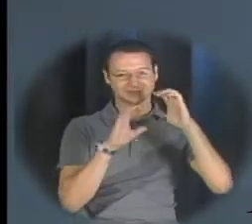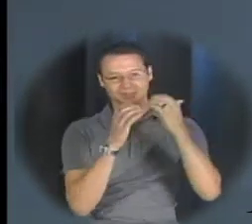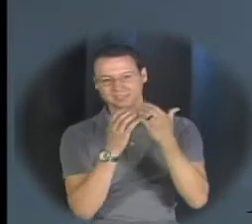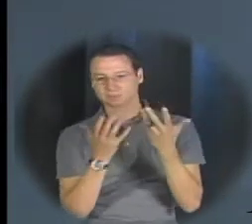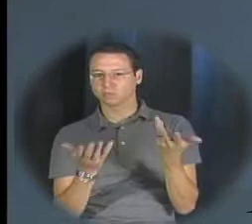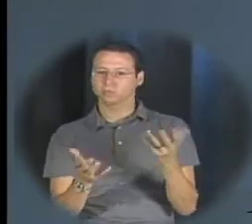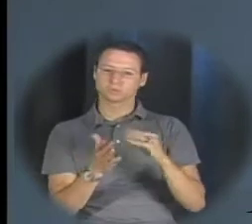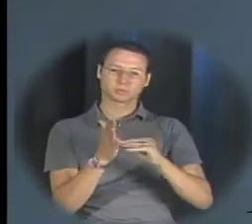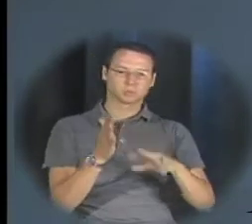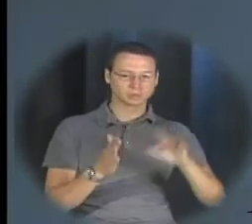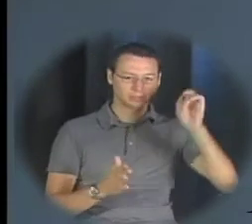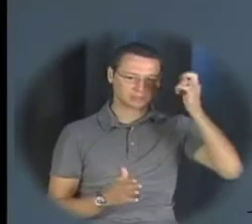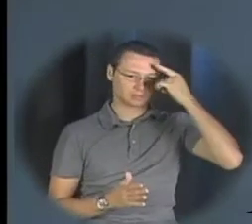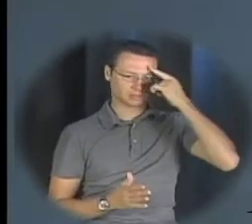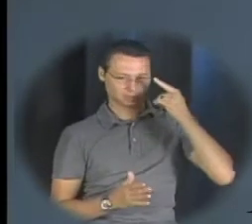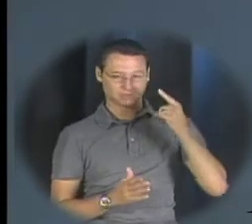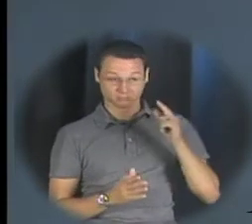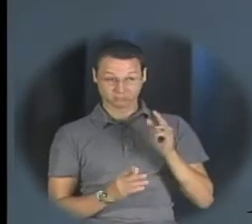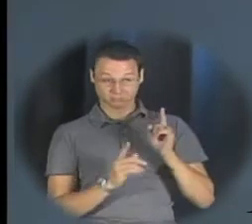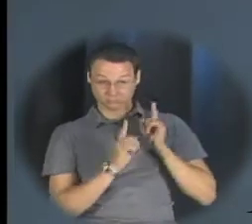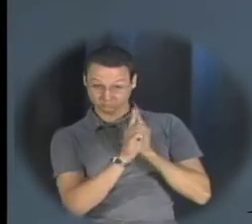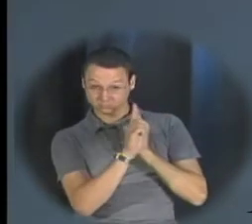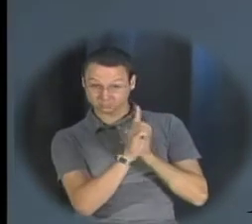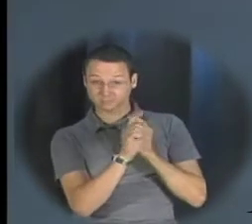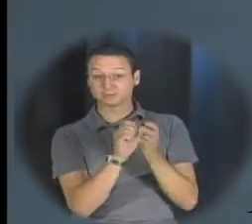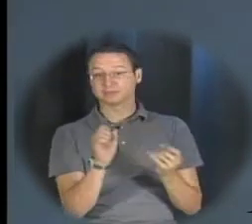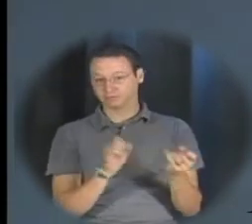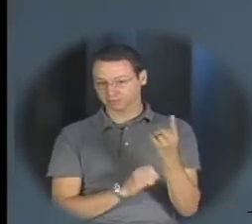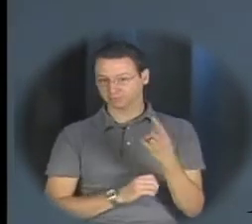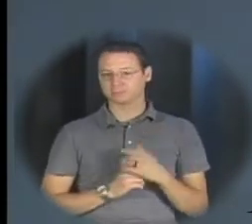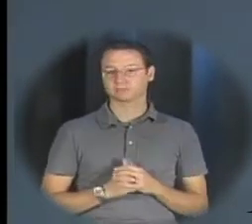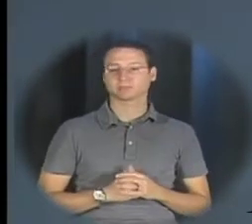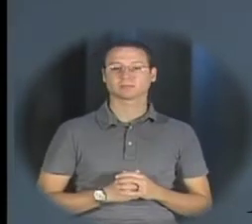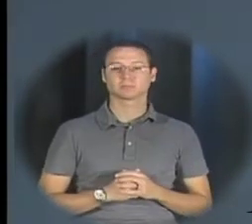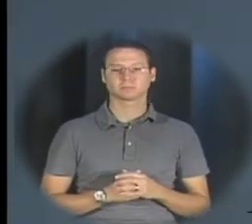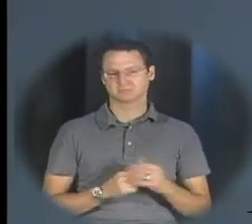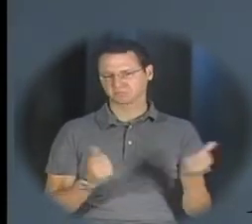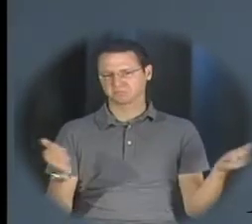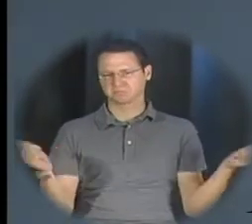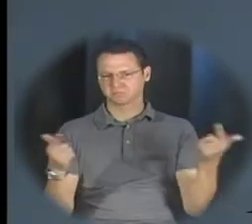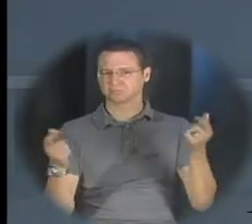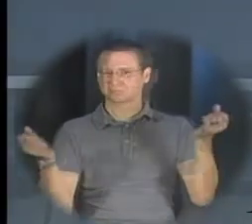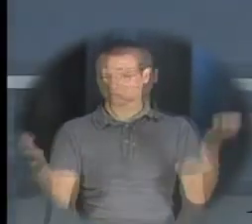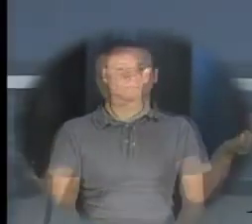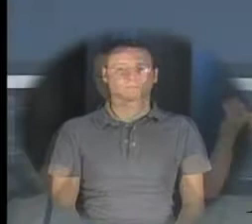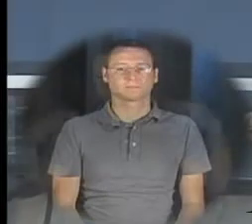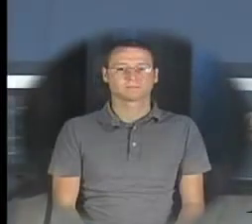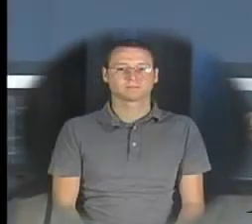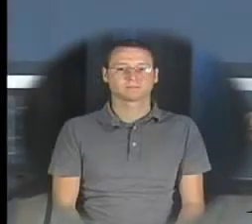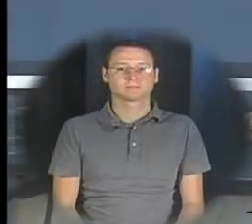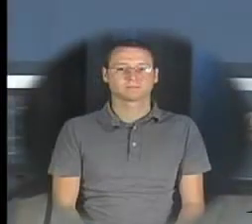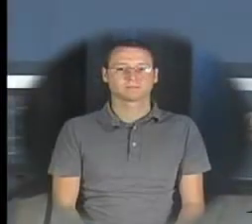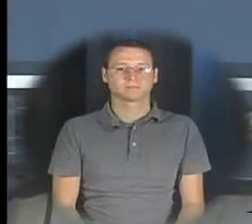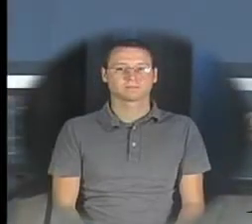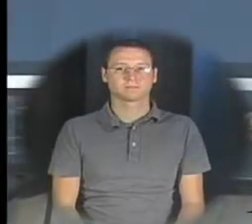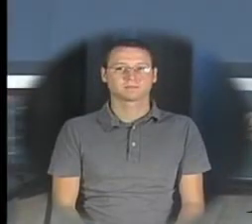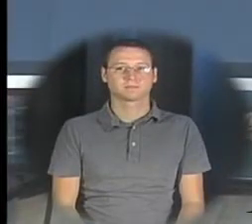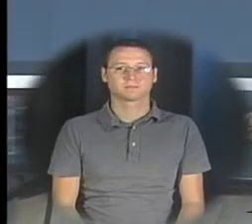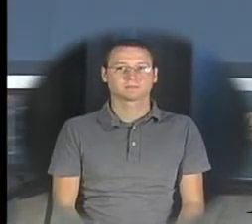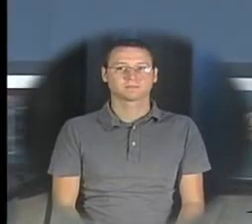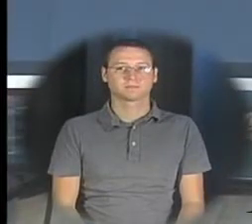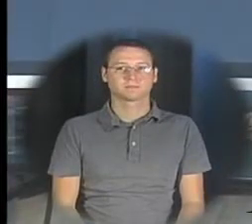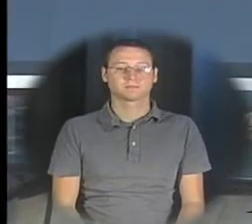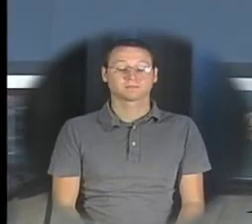or seeking a Senate position for next school year. All students are welcome to attend. Buses have